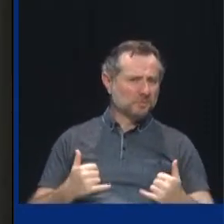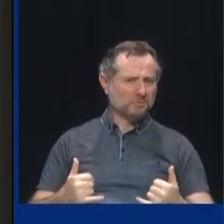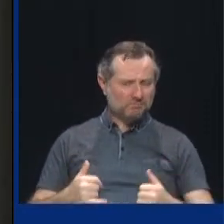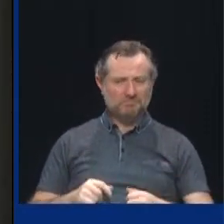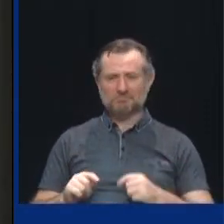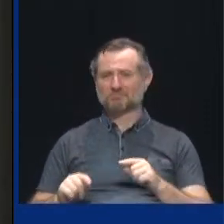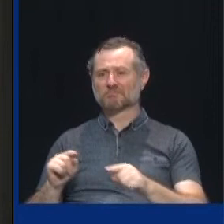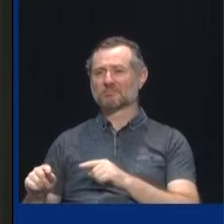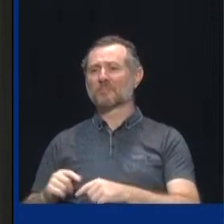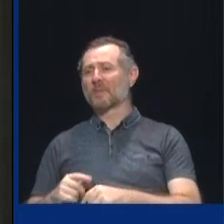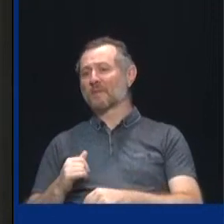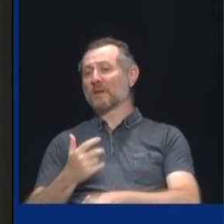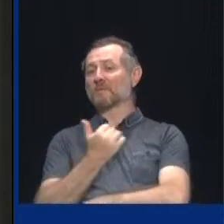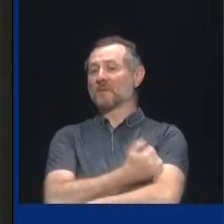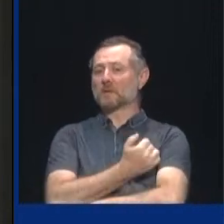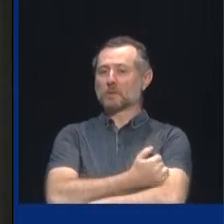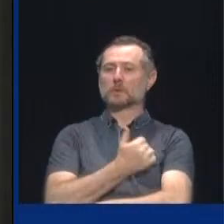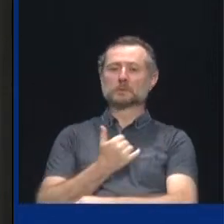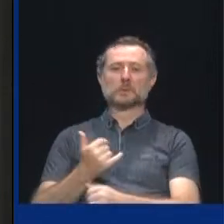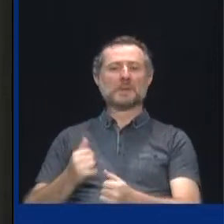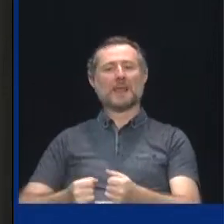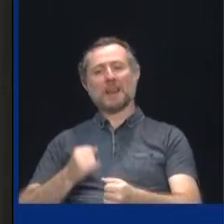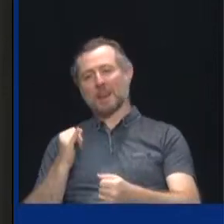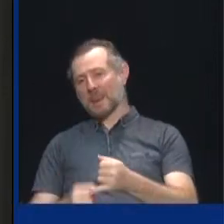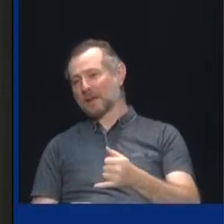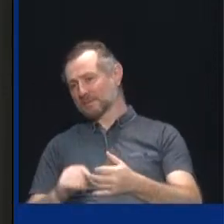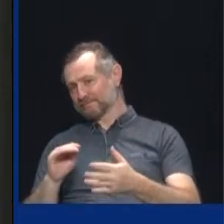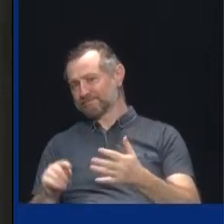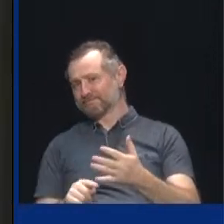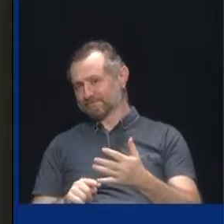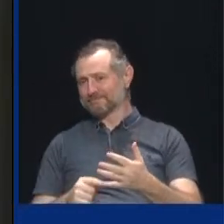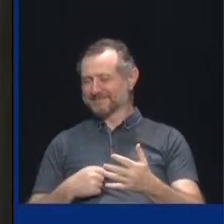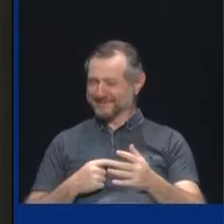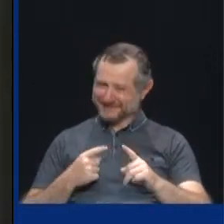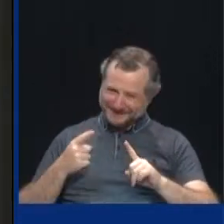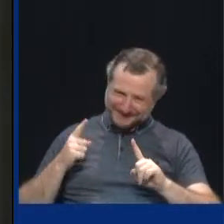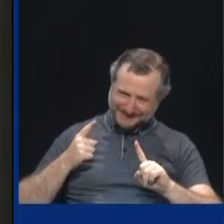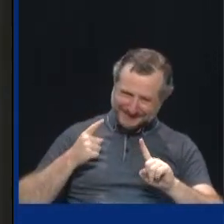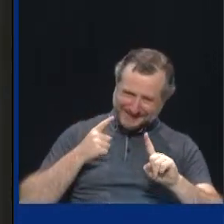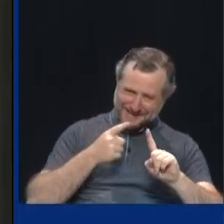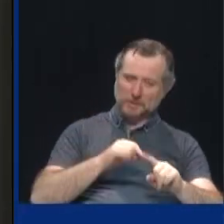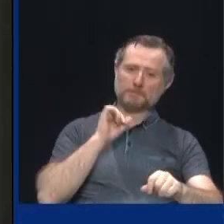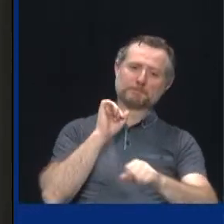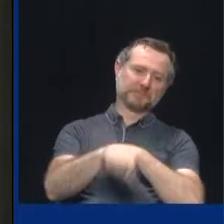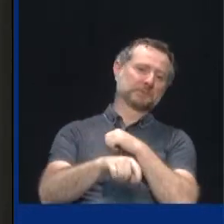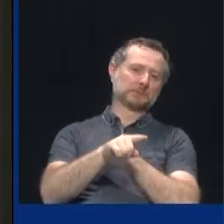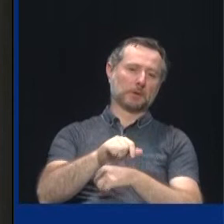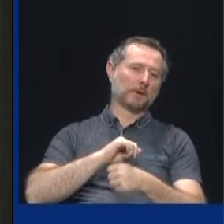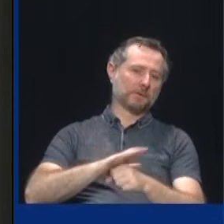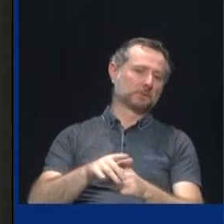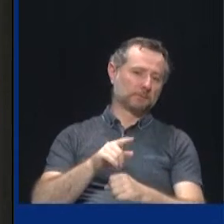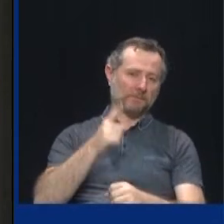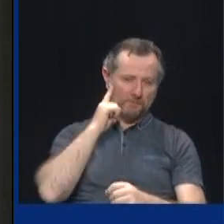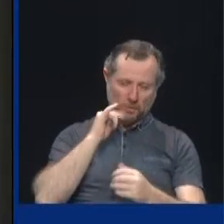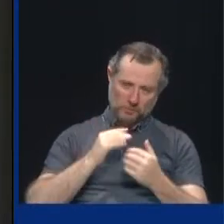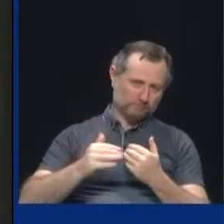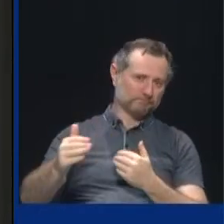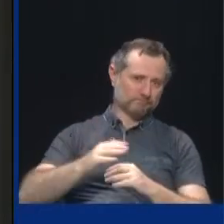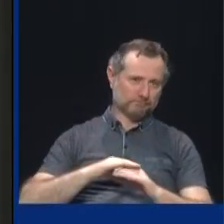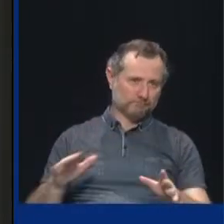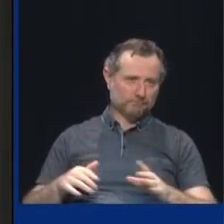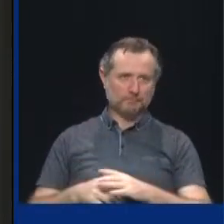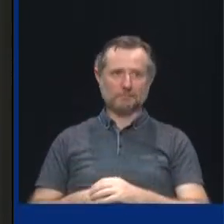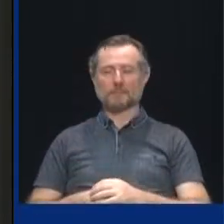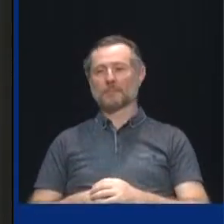final critical effort we need to make to defeat COVID-19. for good. But not all communities are